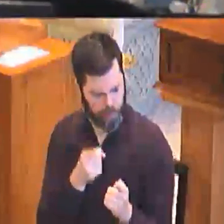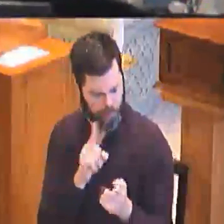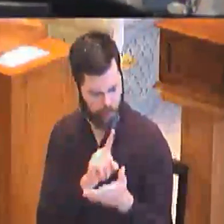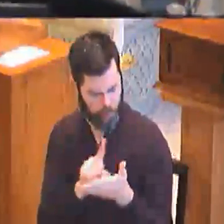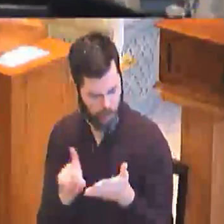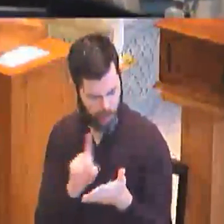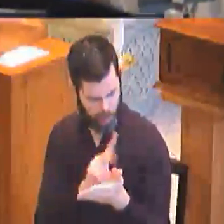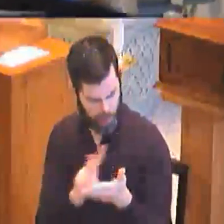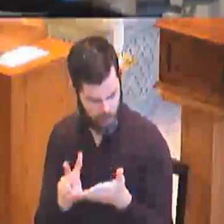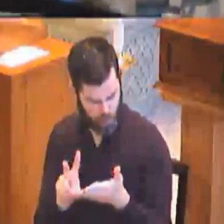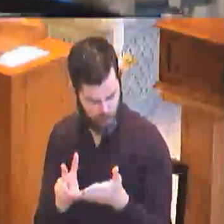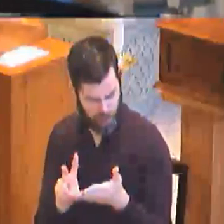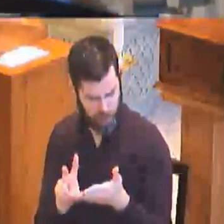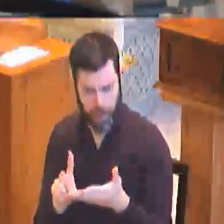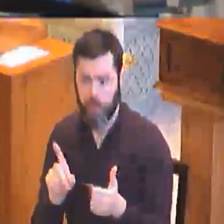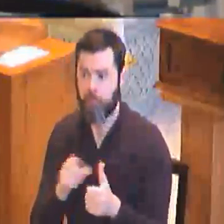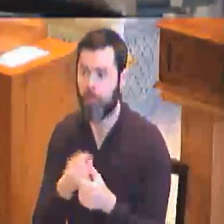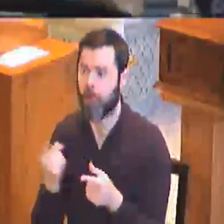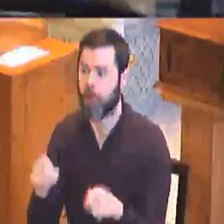course, the first thing we did was